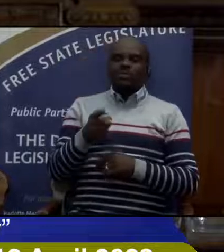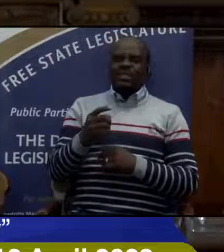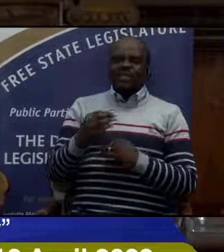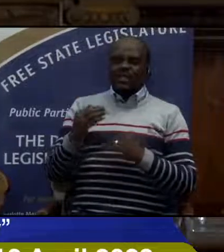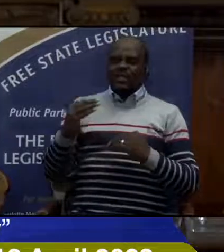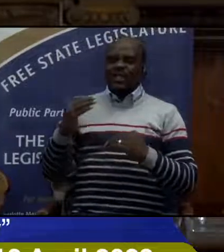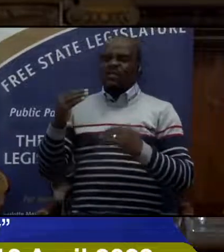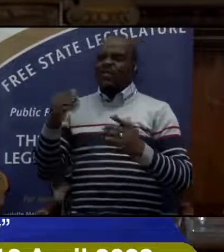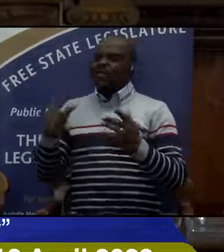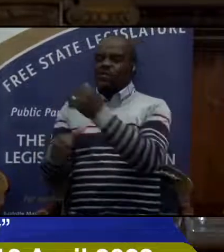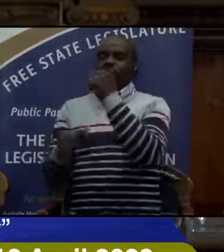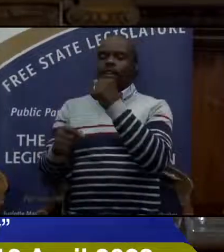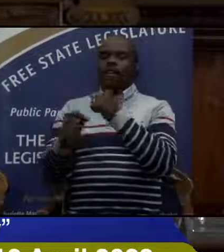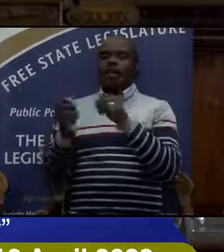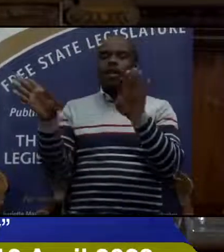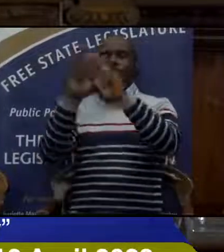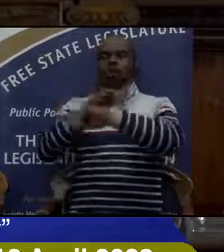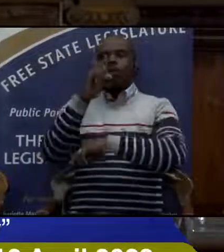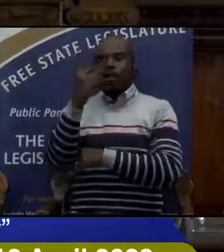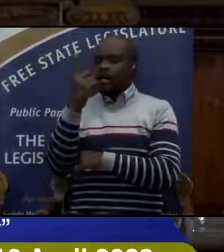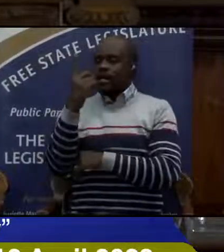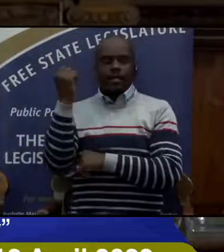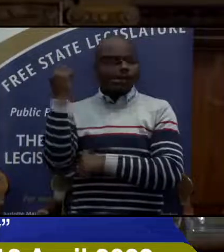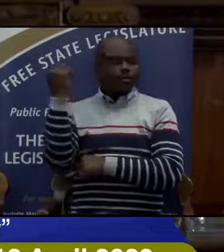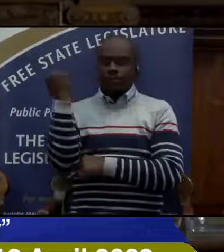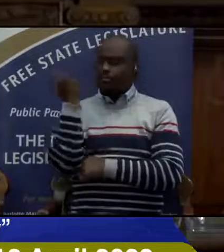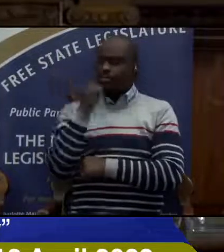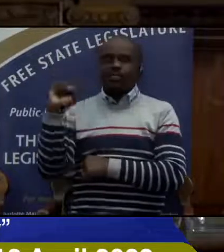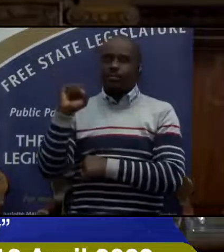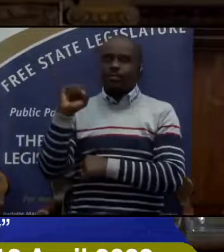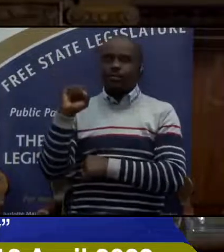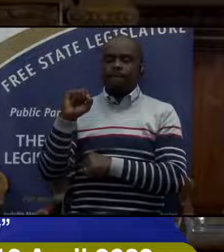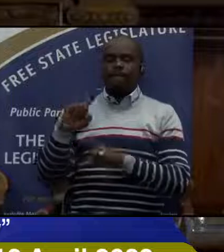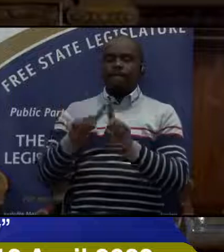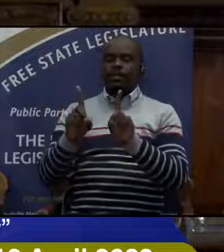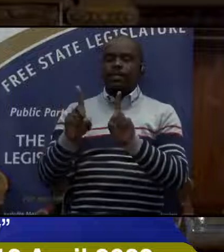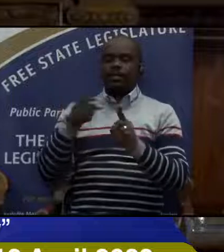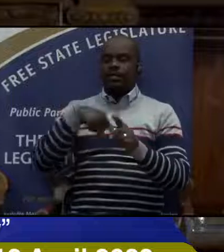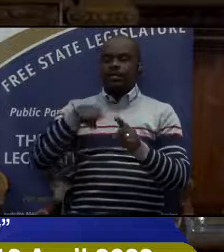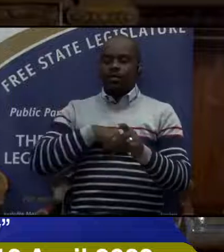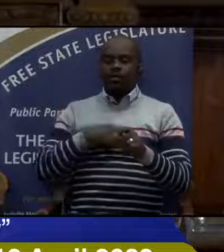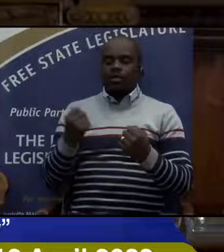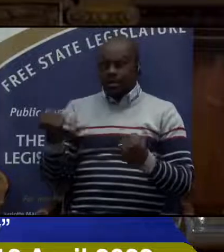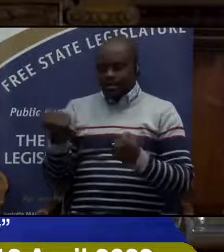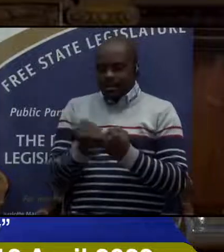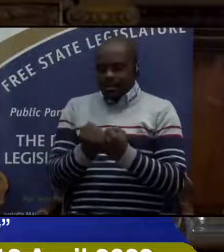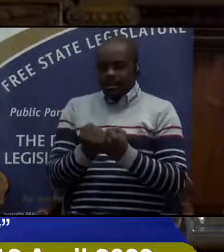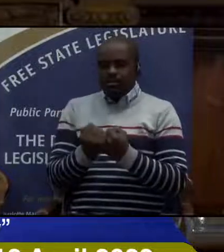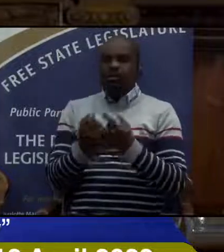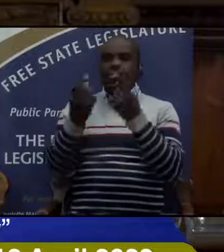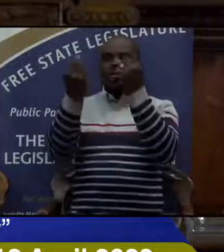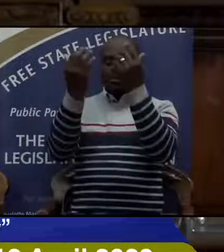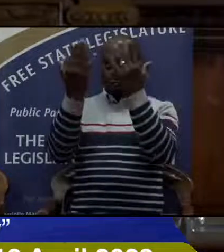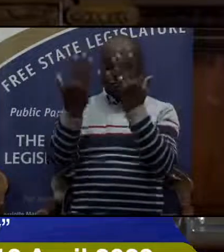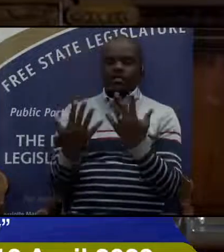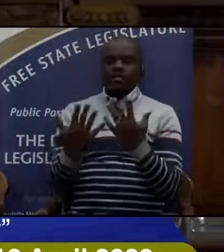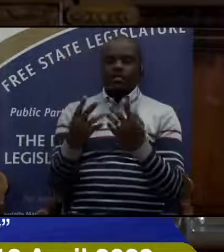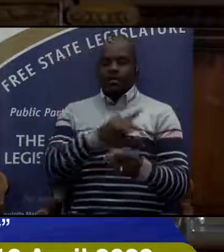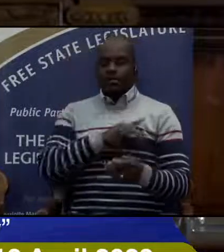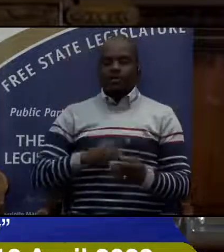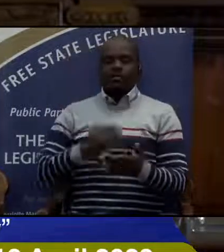budget vote tabled by the Honorable Premier because it contributed to readdressing